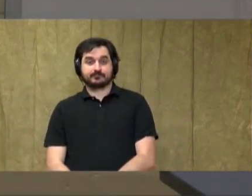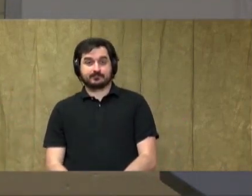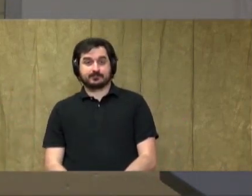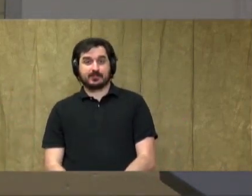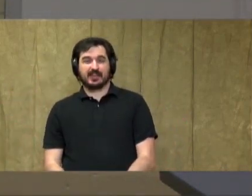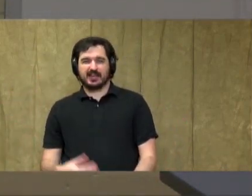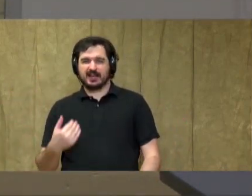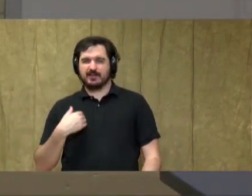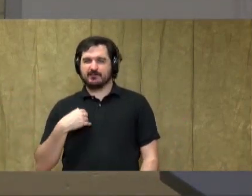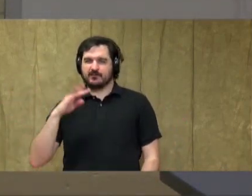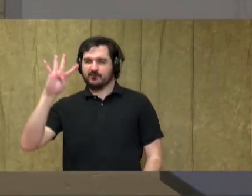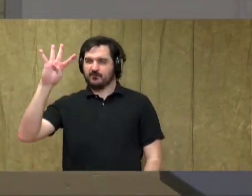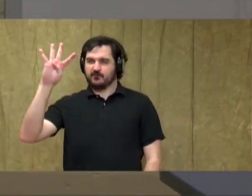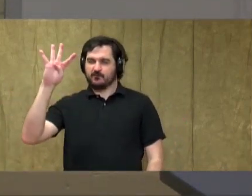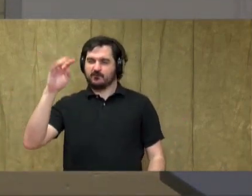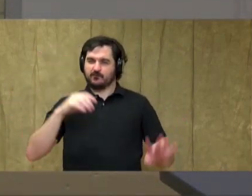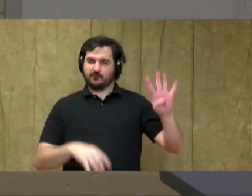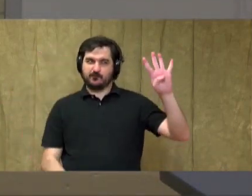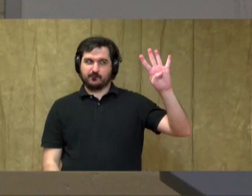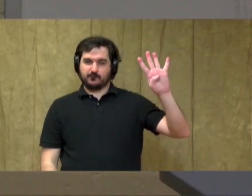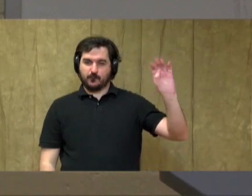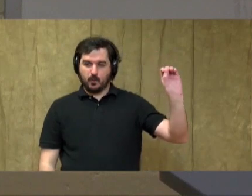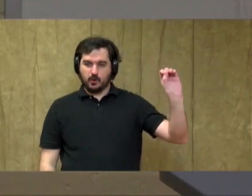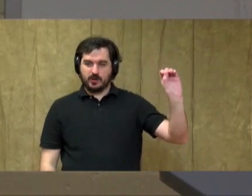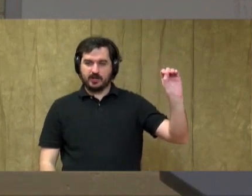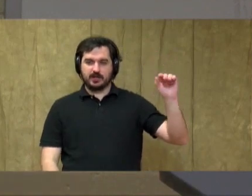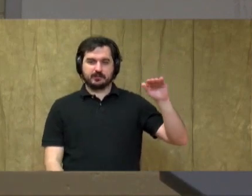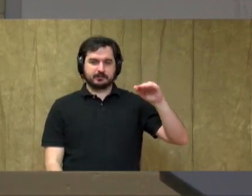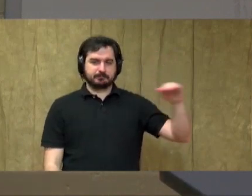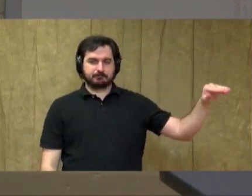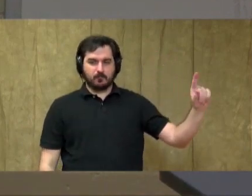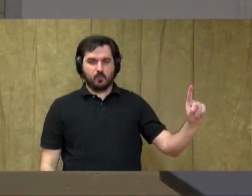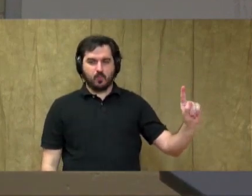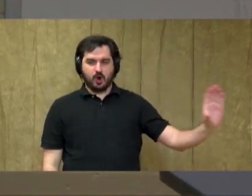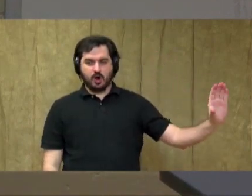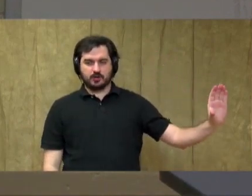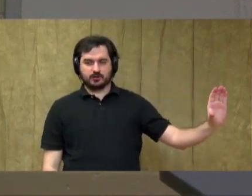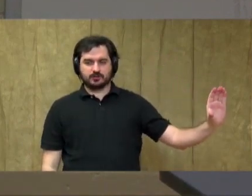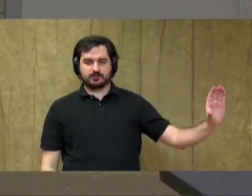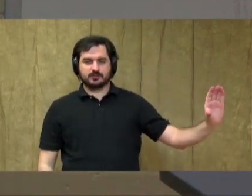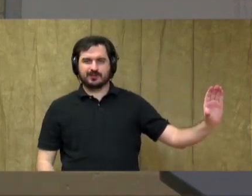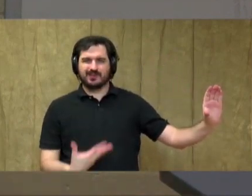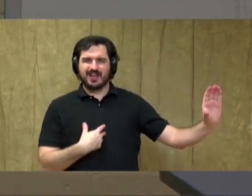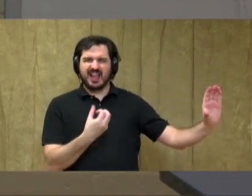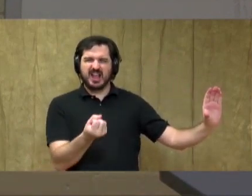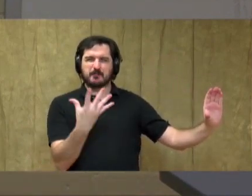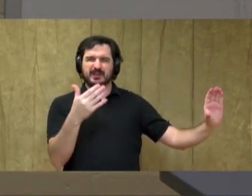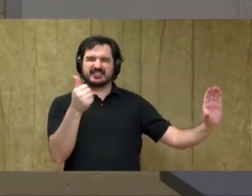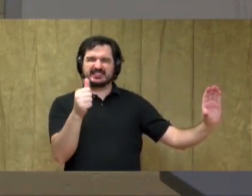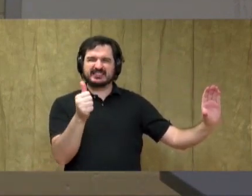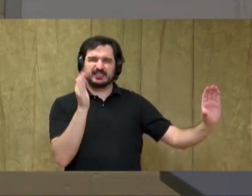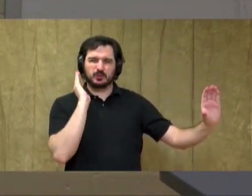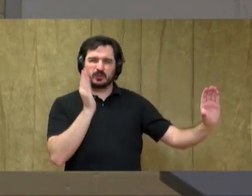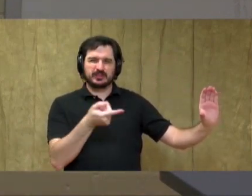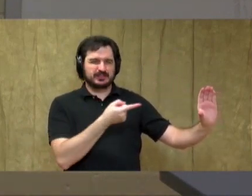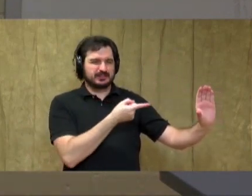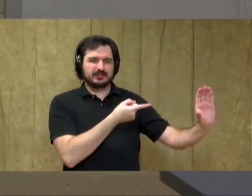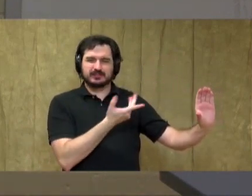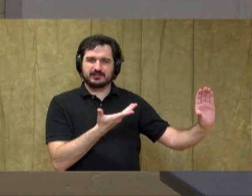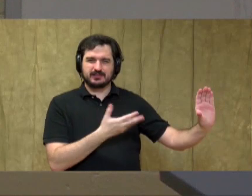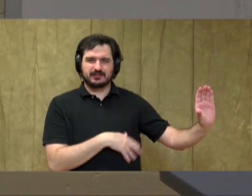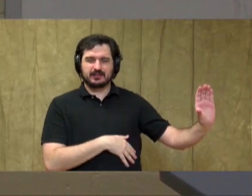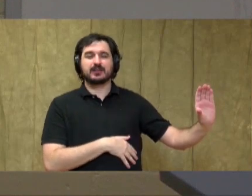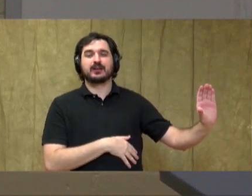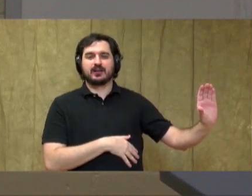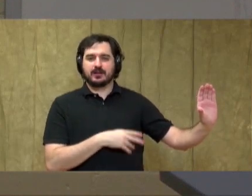here, we have 40 hundredths shaded. Well, how many tenths would that be? Well, let's see. How many columns